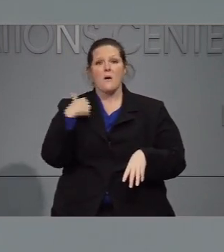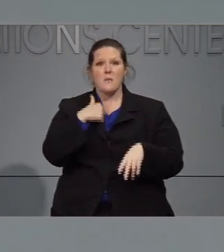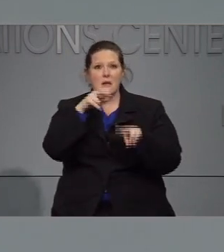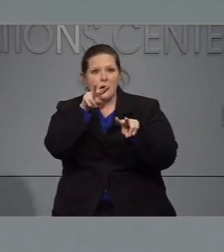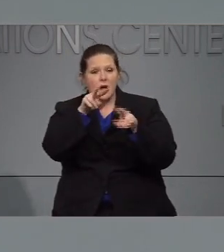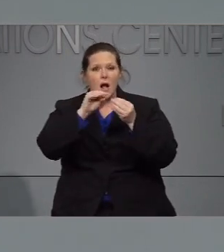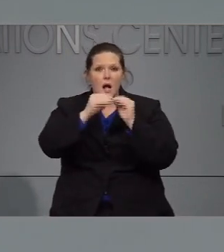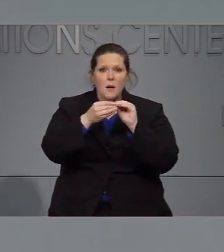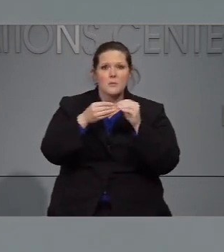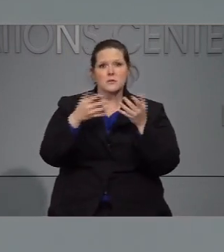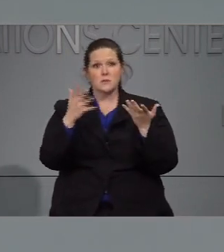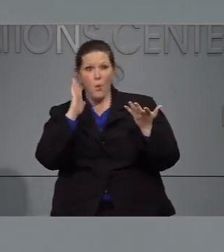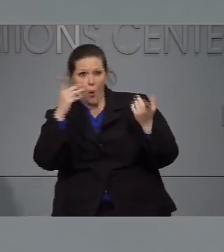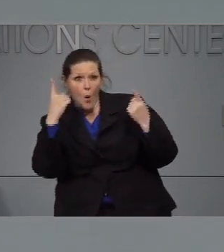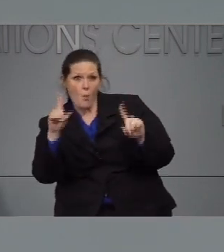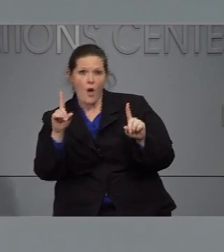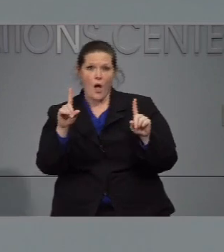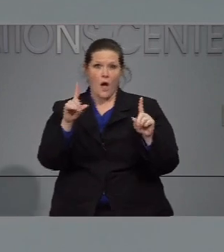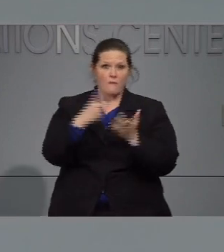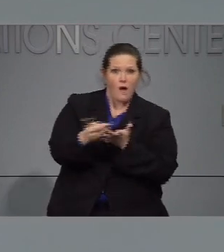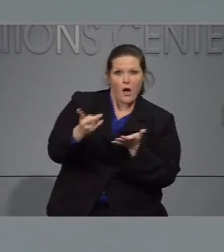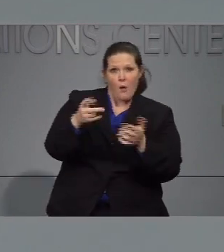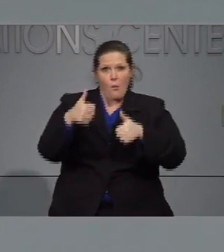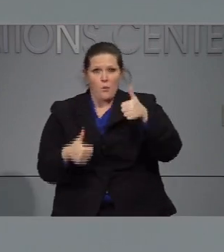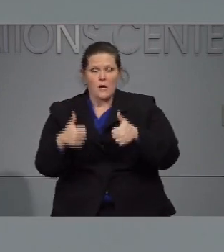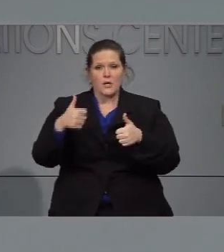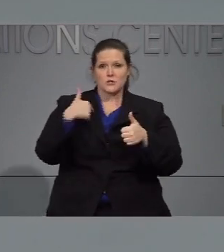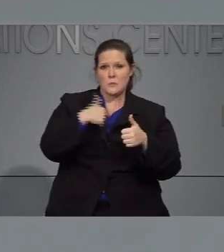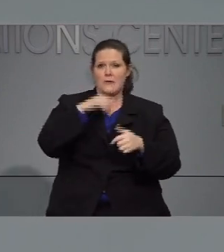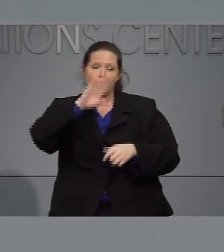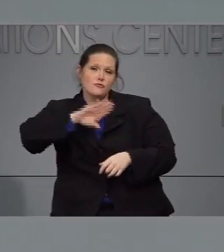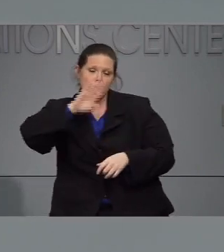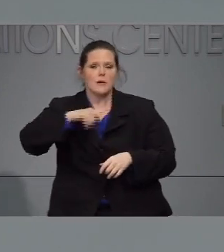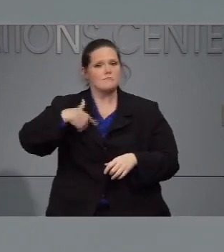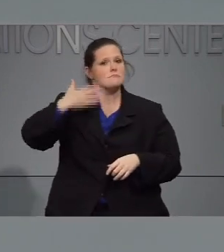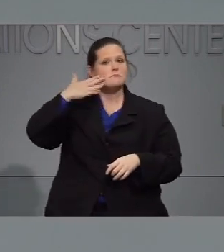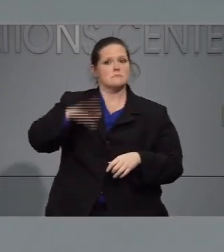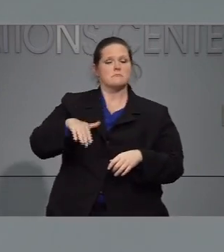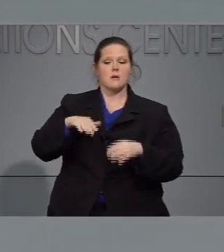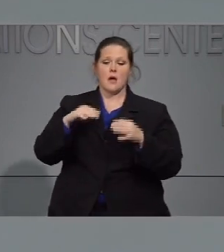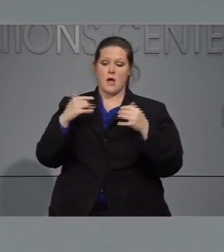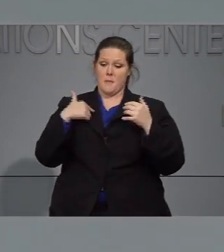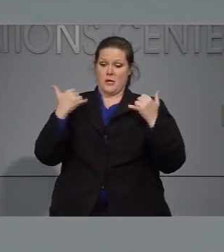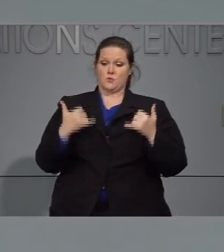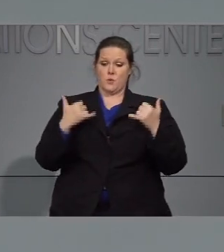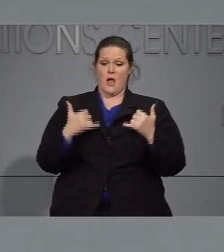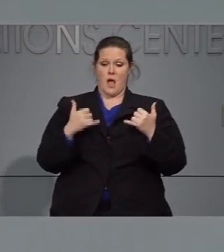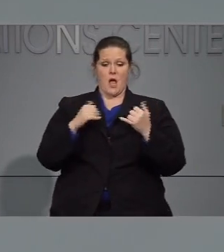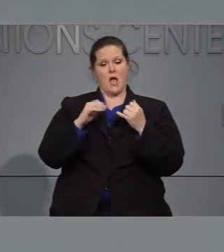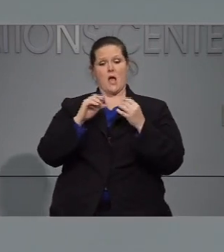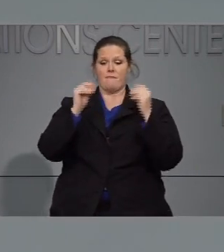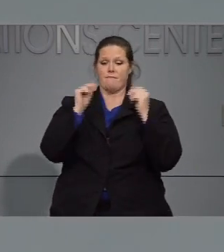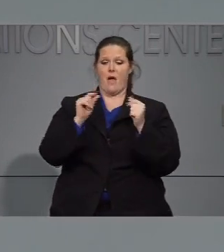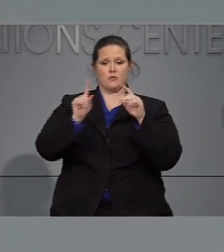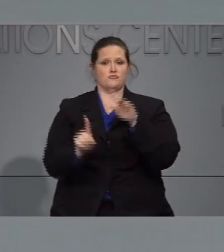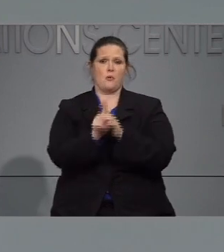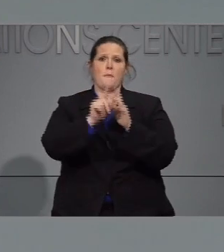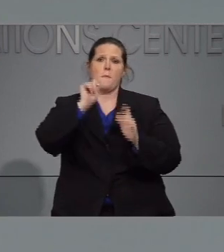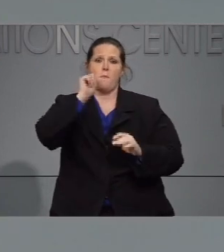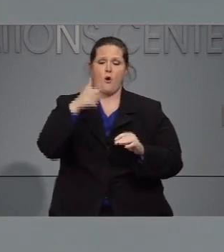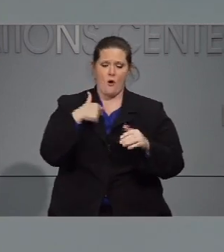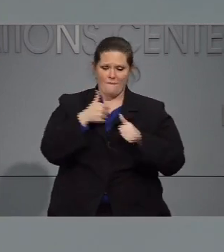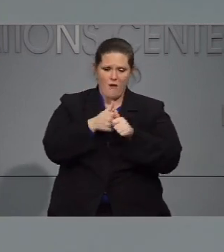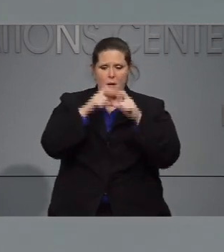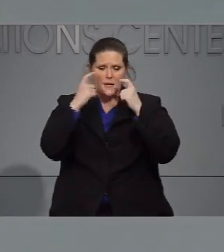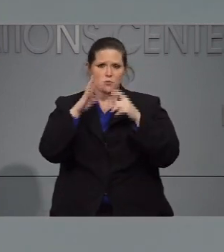take today won't show up in the numbers tomorrow. Today's actions affect where we are a week from now, or 2 weeks, or a